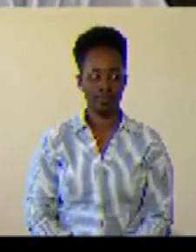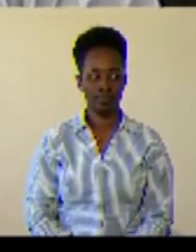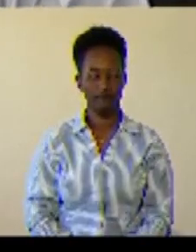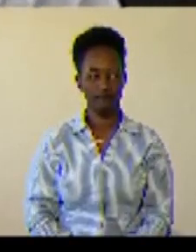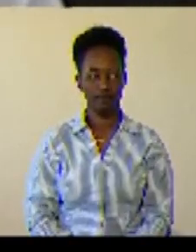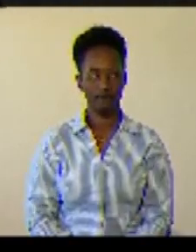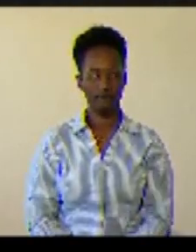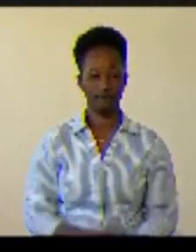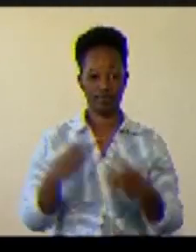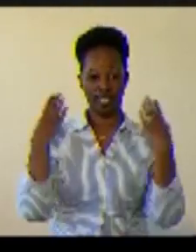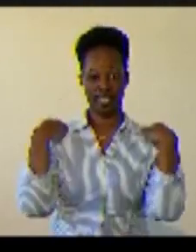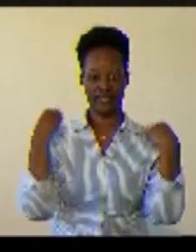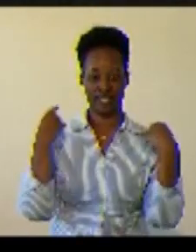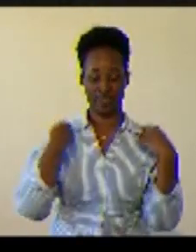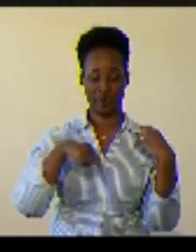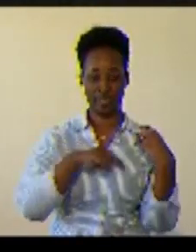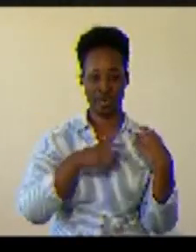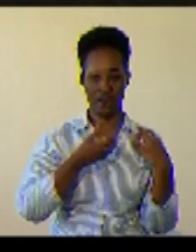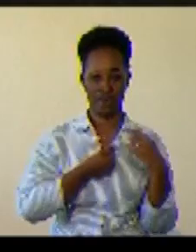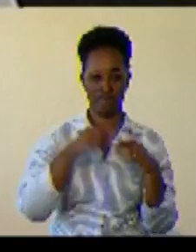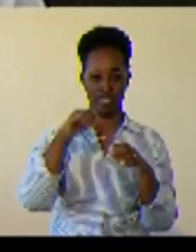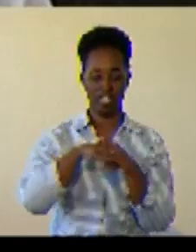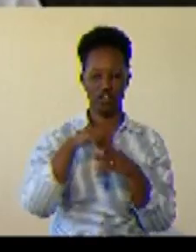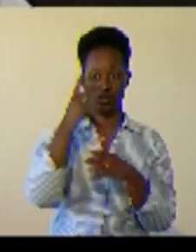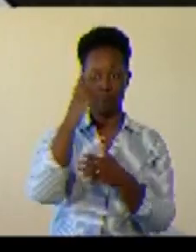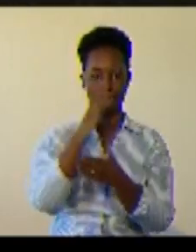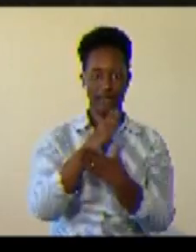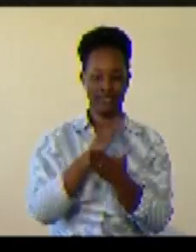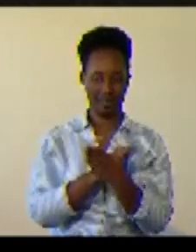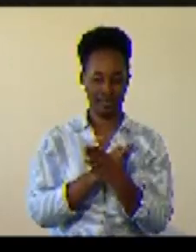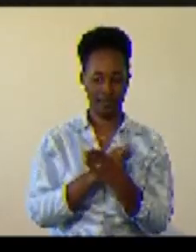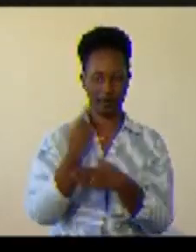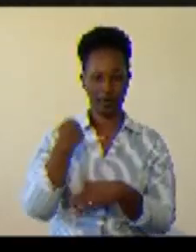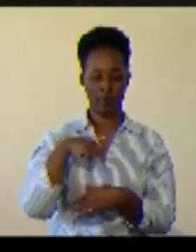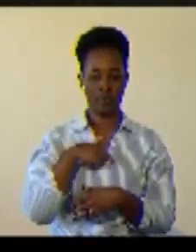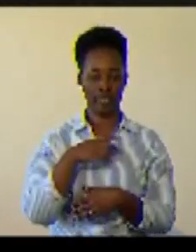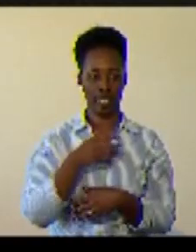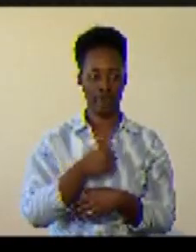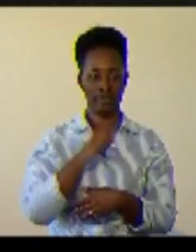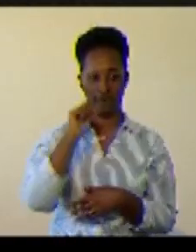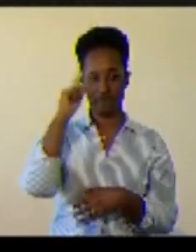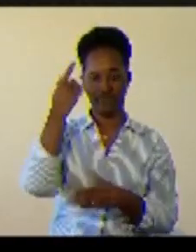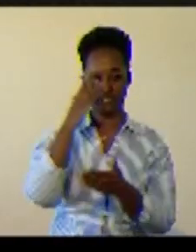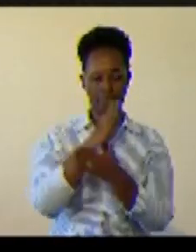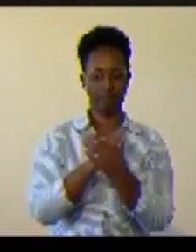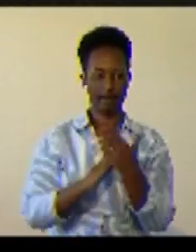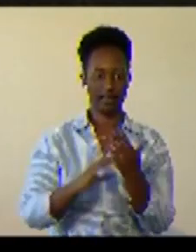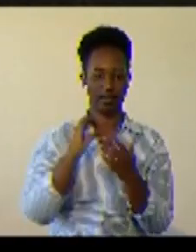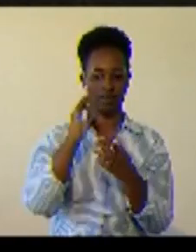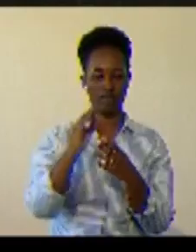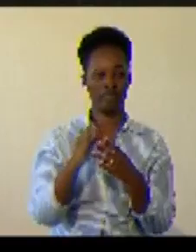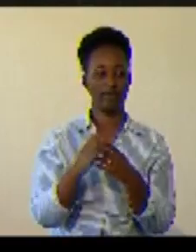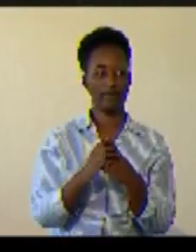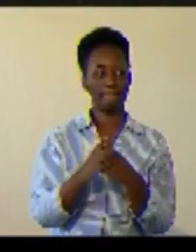The exercises we have are in two parts. We have the first part of multiple